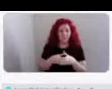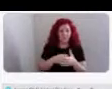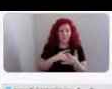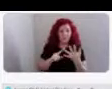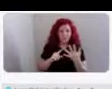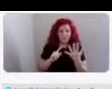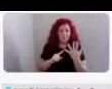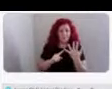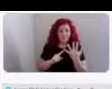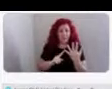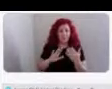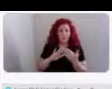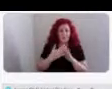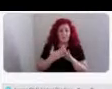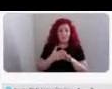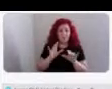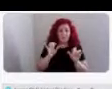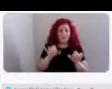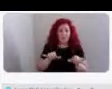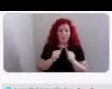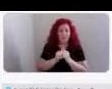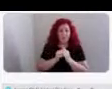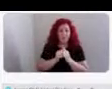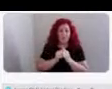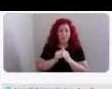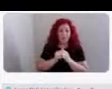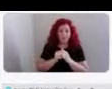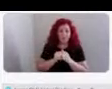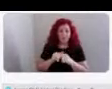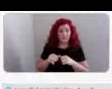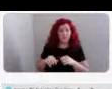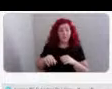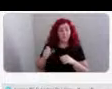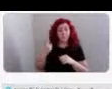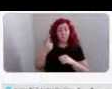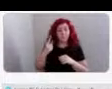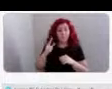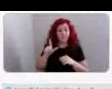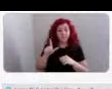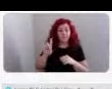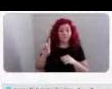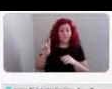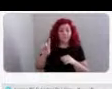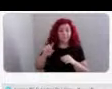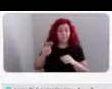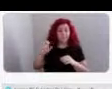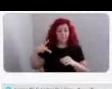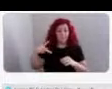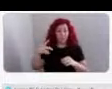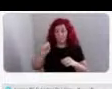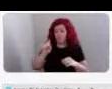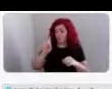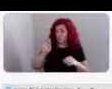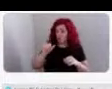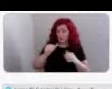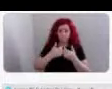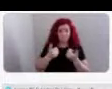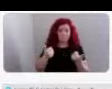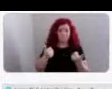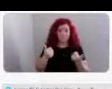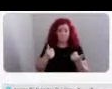in keeping cities whole the draft legislative district maps break sedona apart as a city and is a blow against the